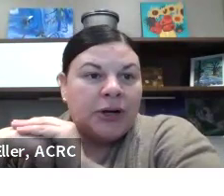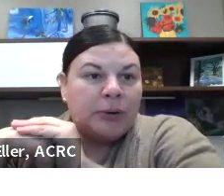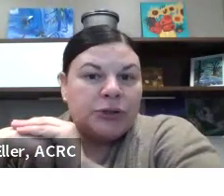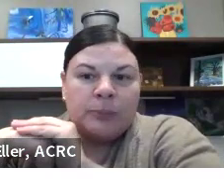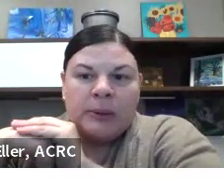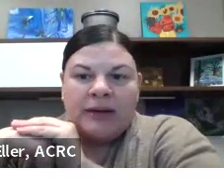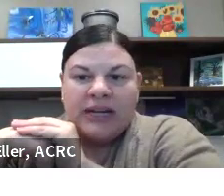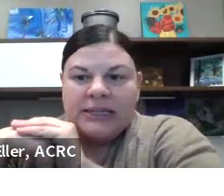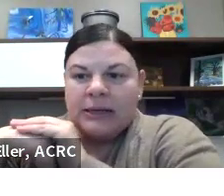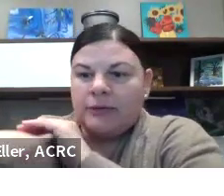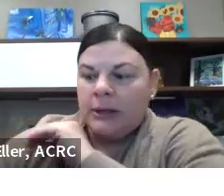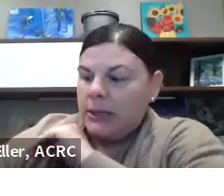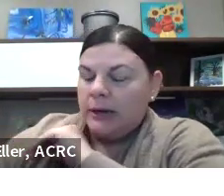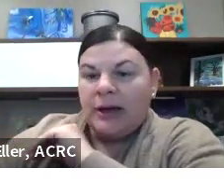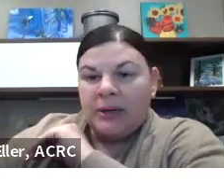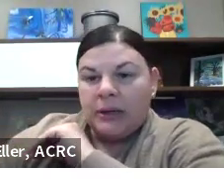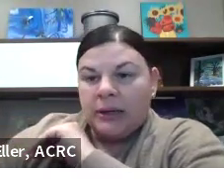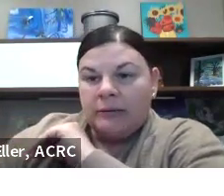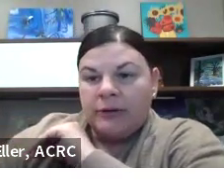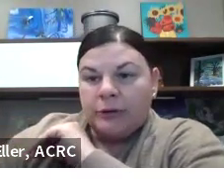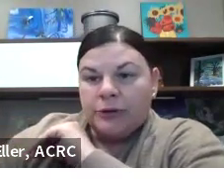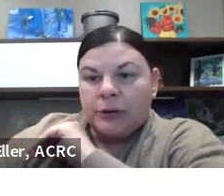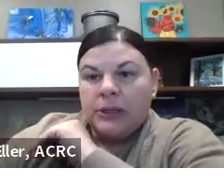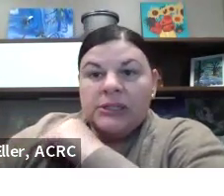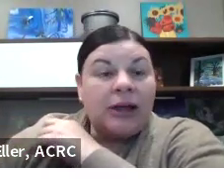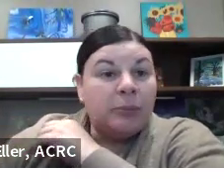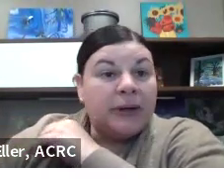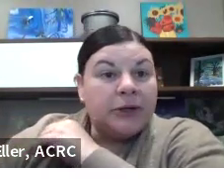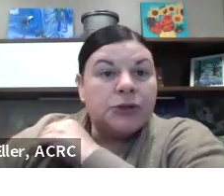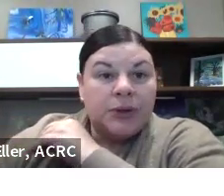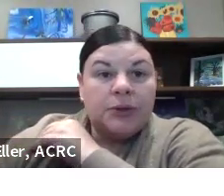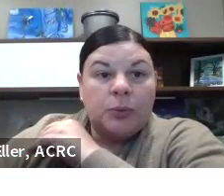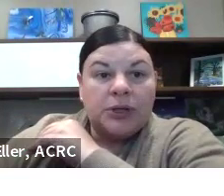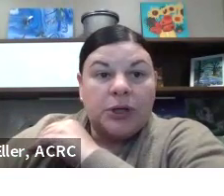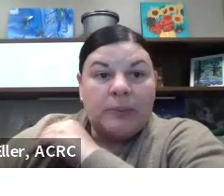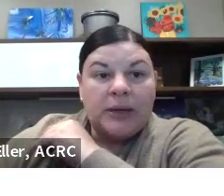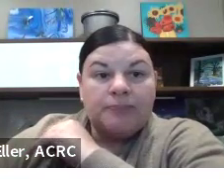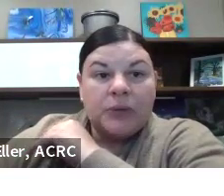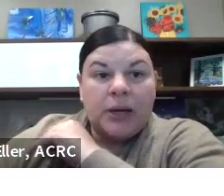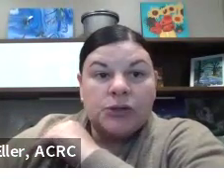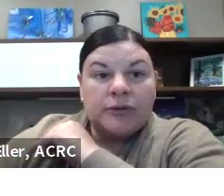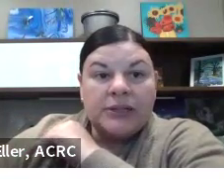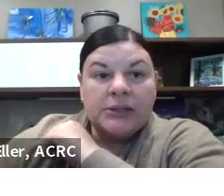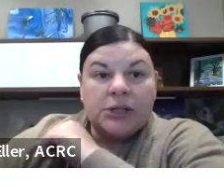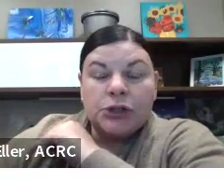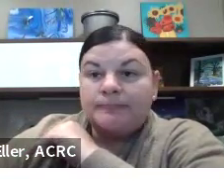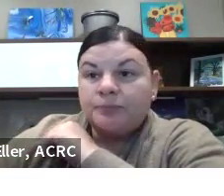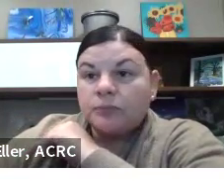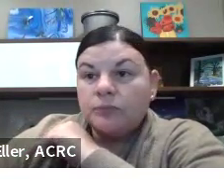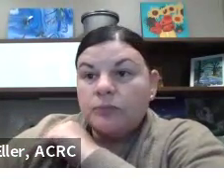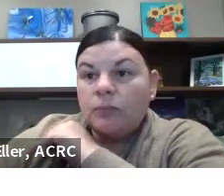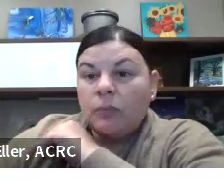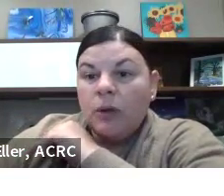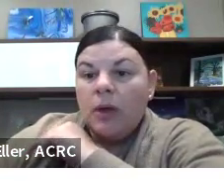talking about our numbers, so if people have an idea of how many vendors are still having barriers with the QIP surveys and such.